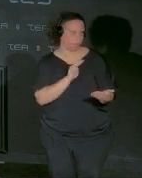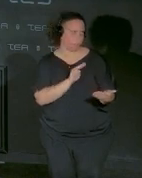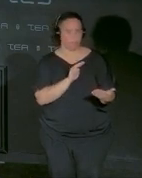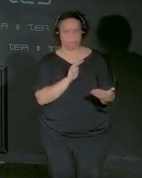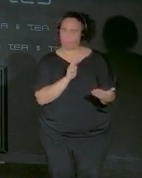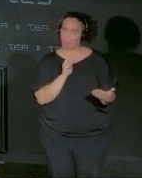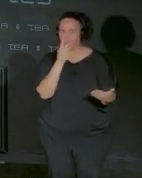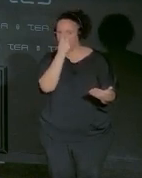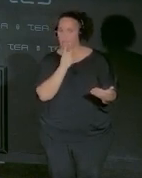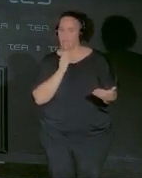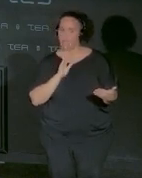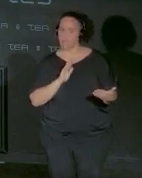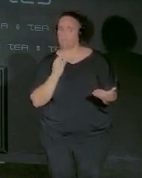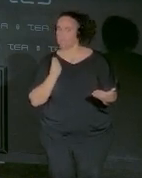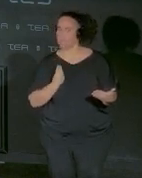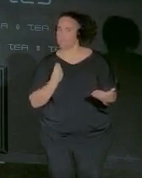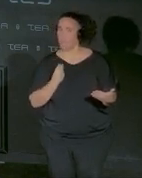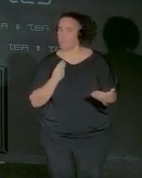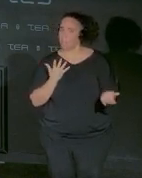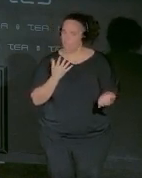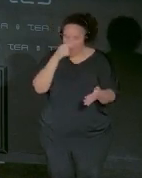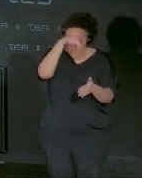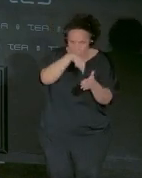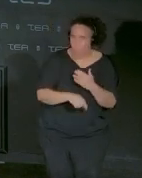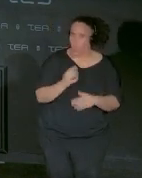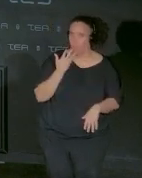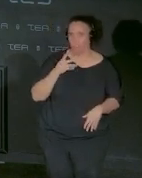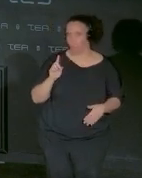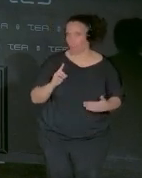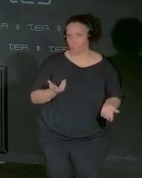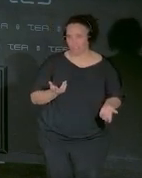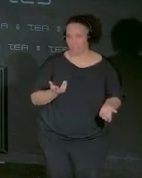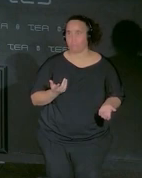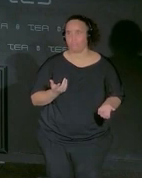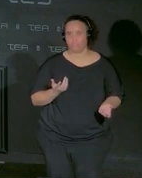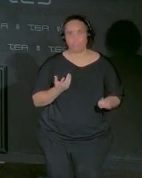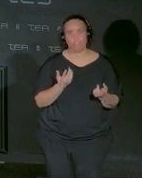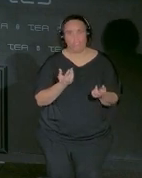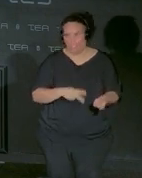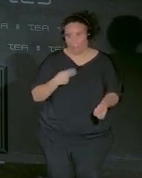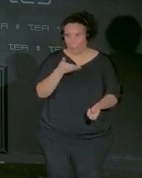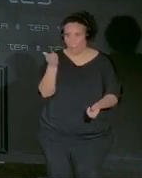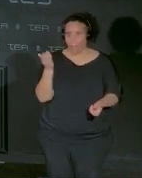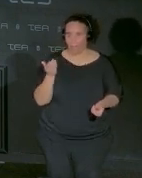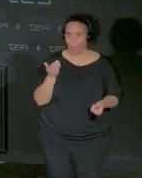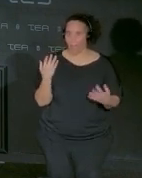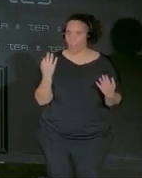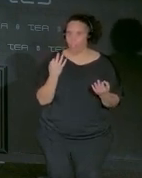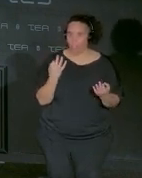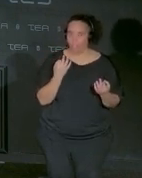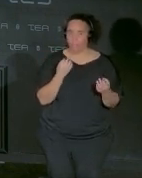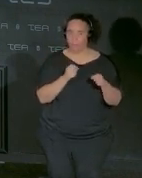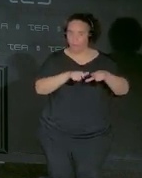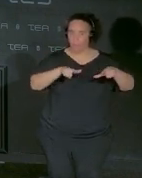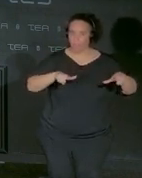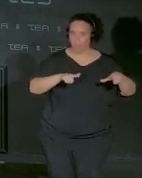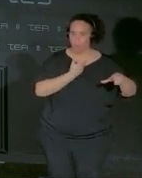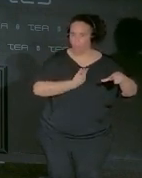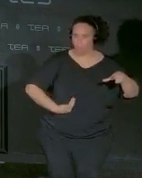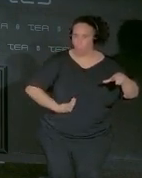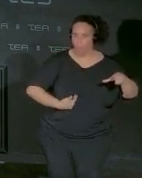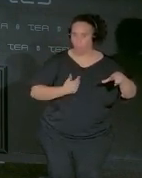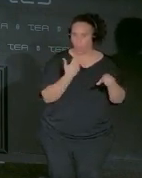as well. So we need to work together with these platform holders and the storefront owners to be able to have more visibility